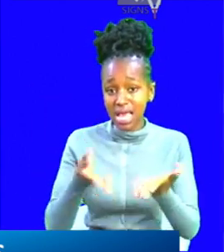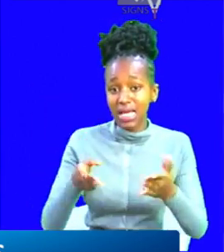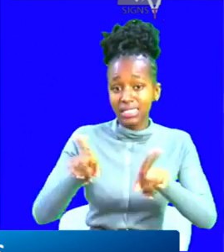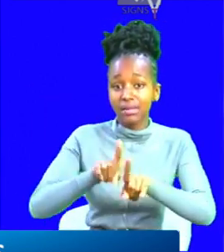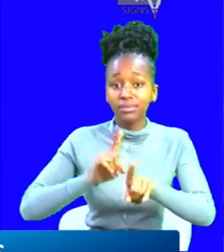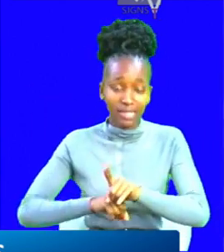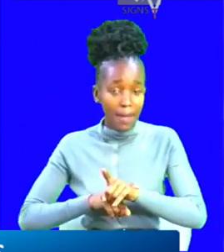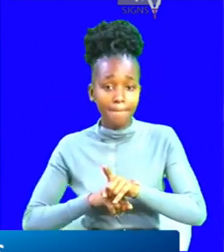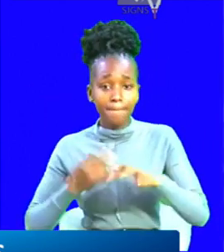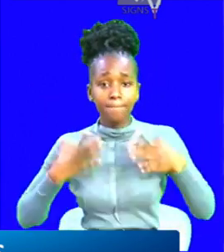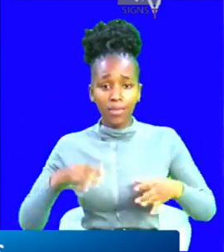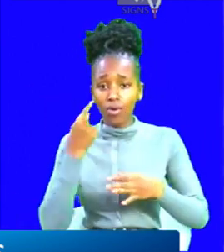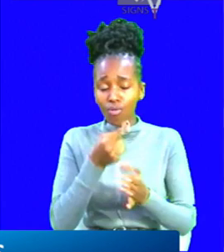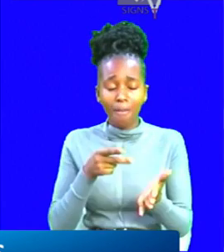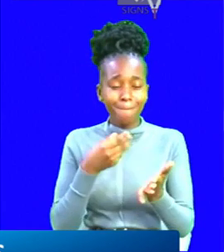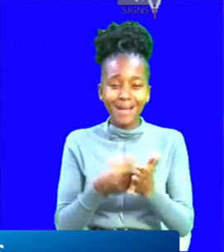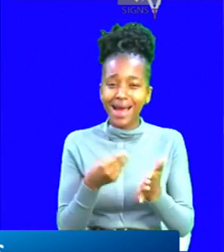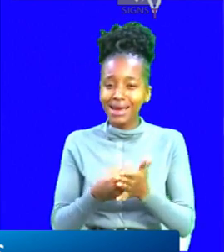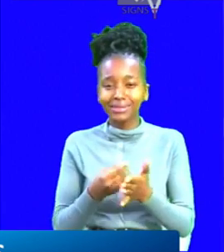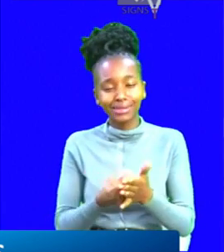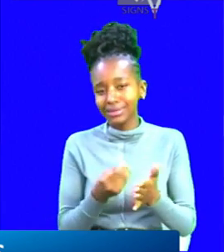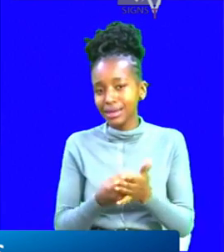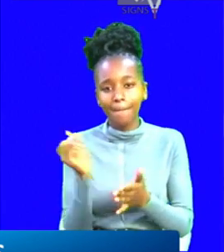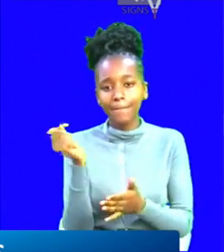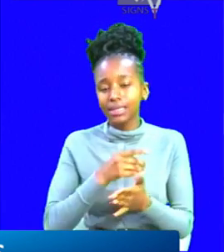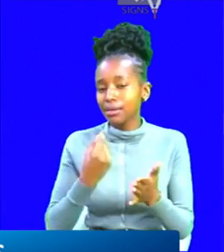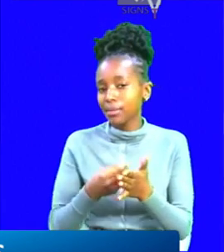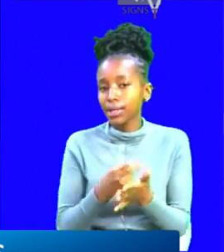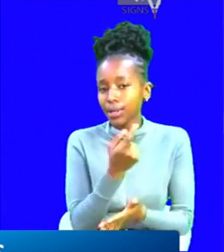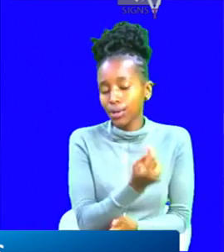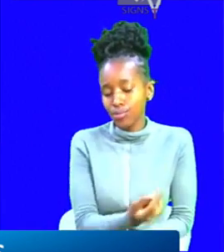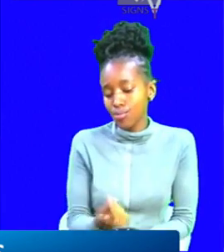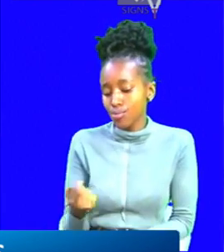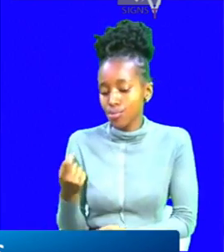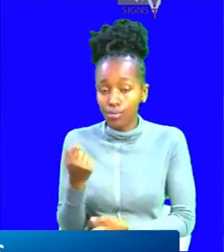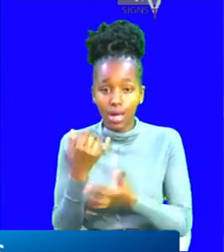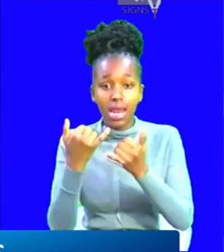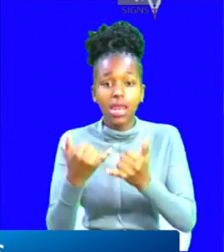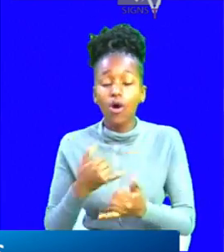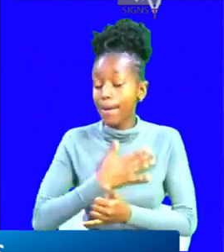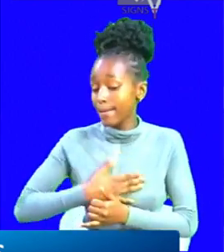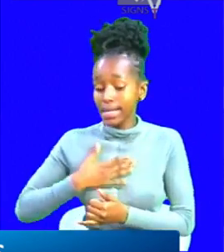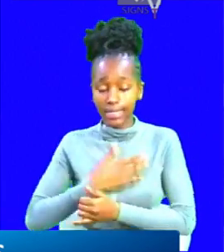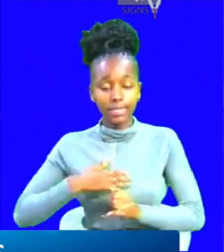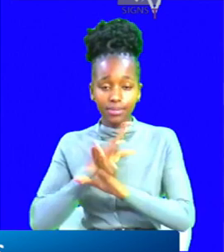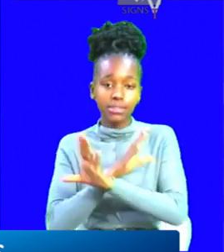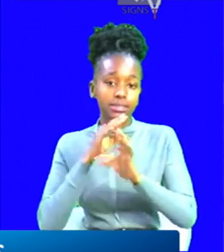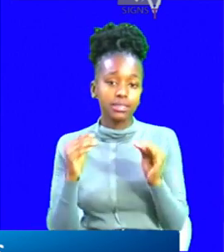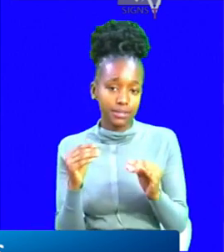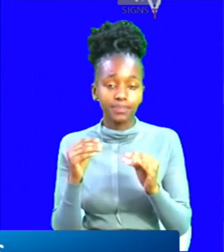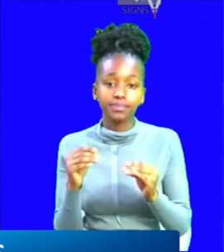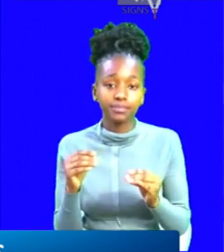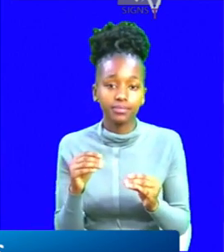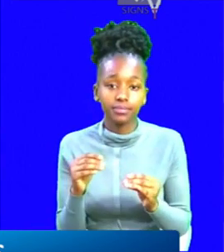low income bracket. We, therefore, ask the President to